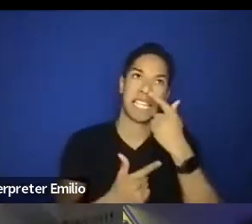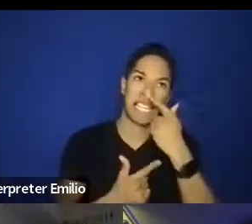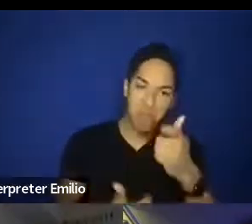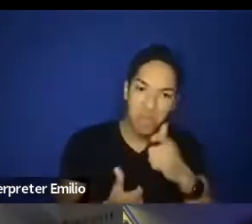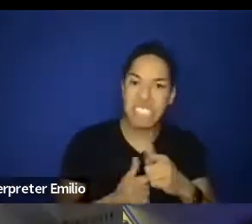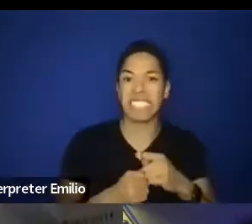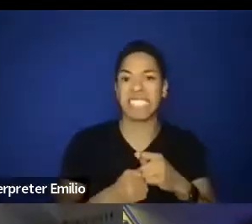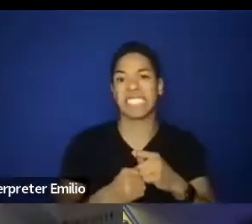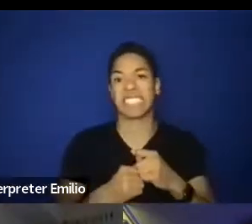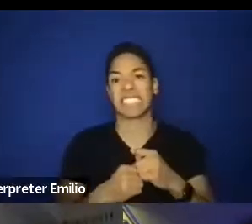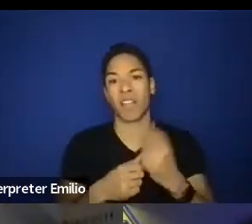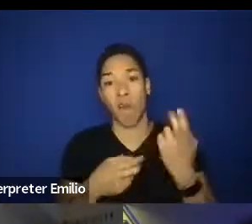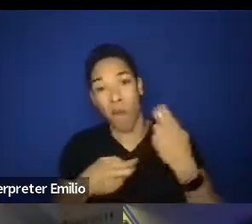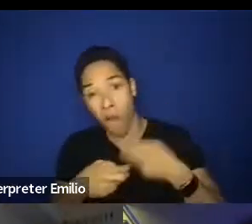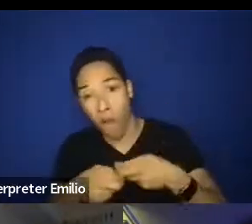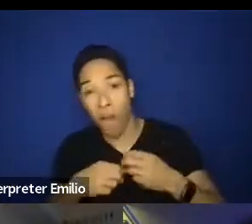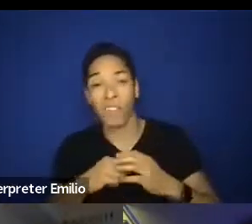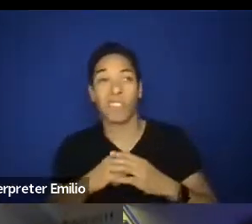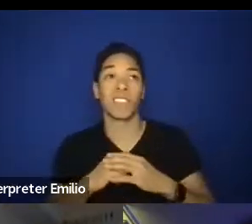but